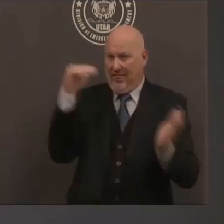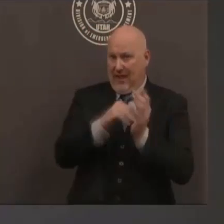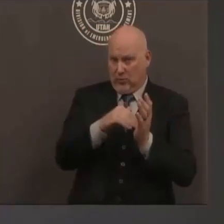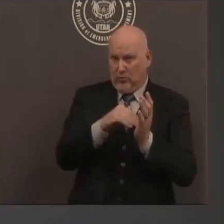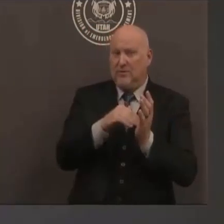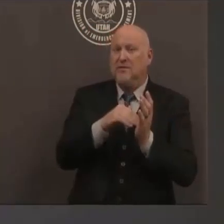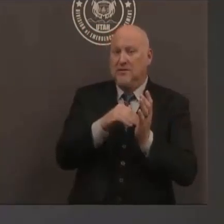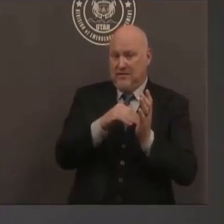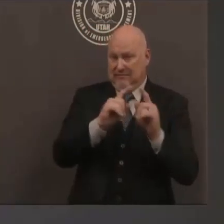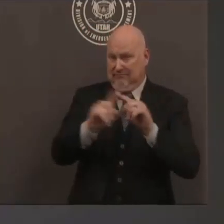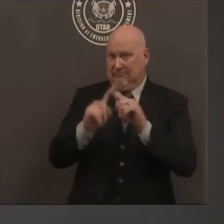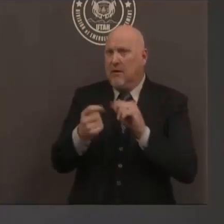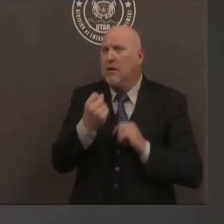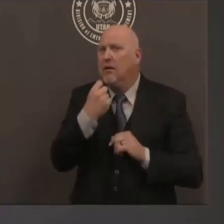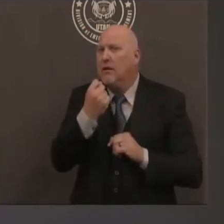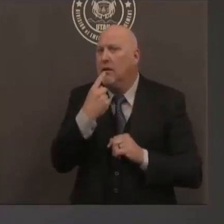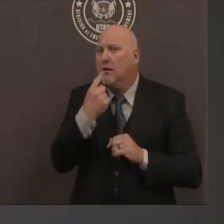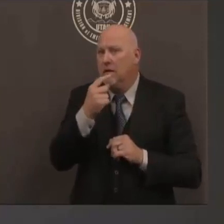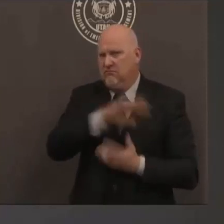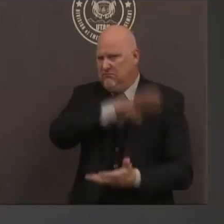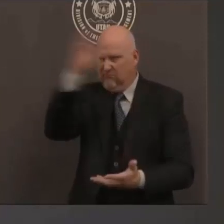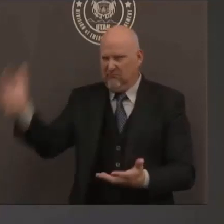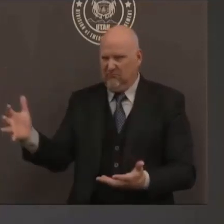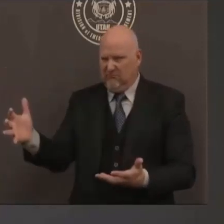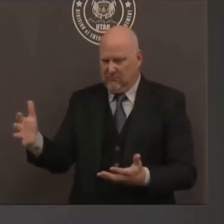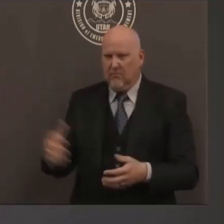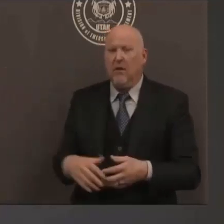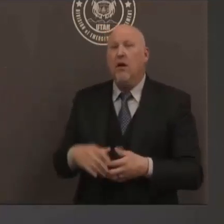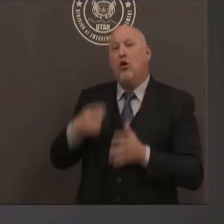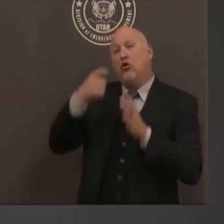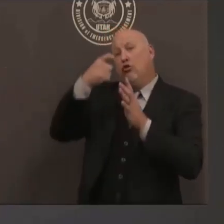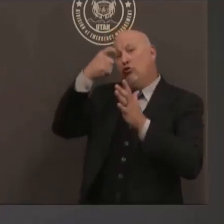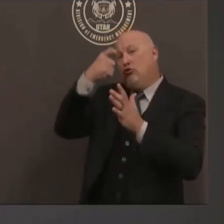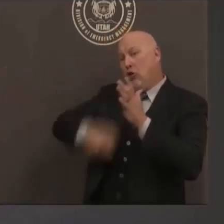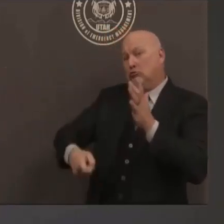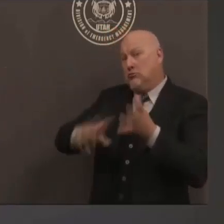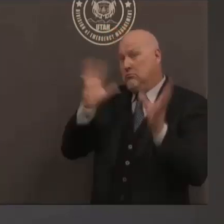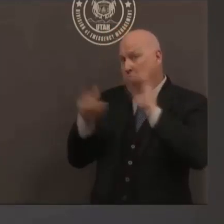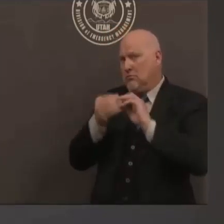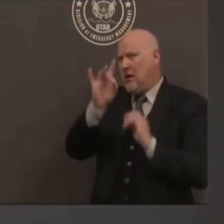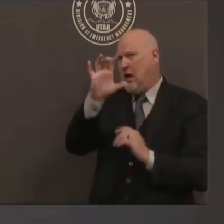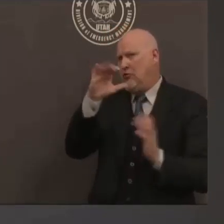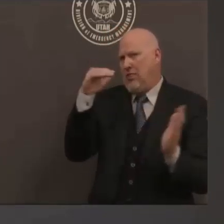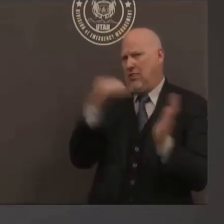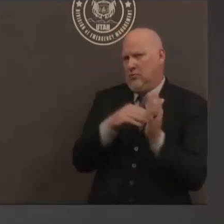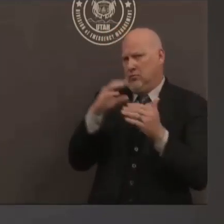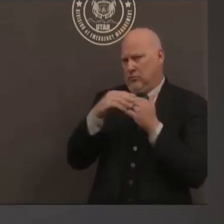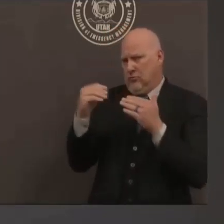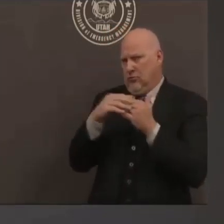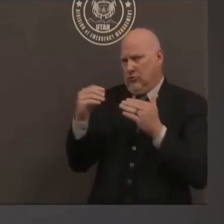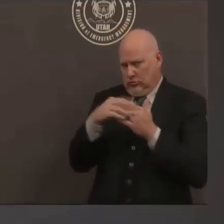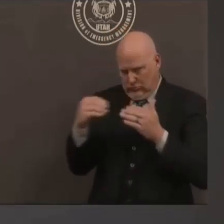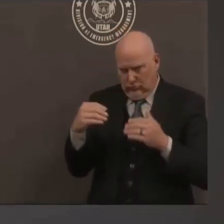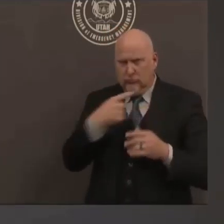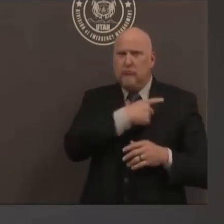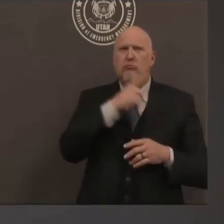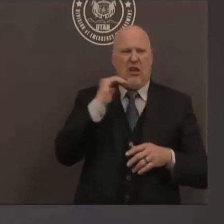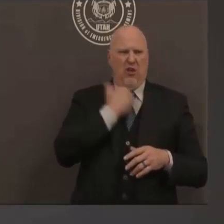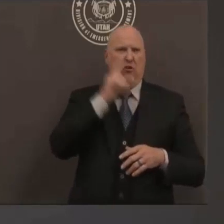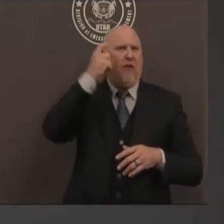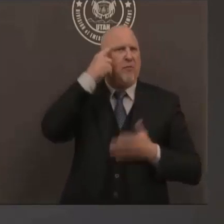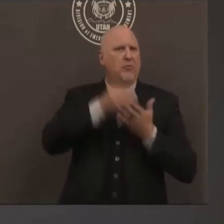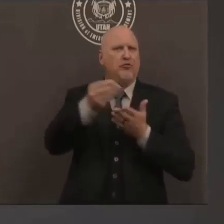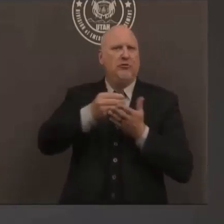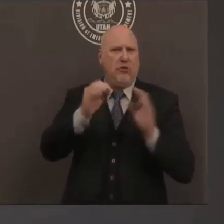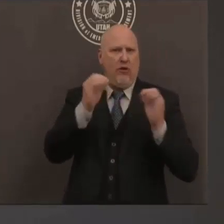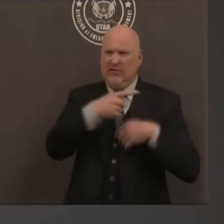$800,000. I also understand that negotiations started at that time for additional supplies of this medicine by our Department of Health at the